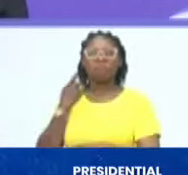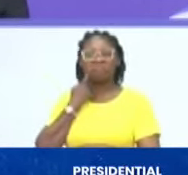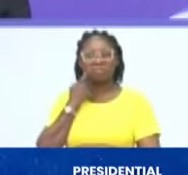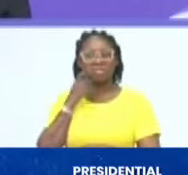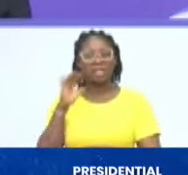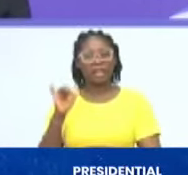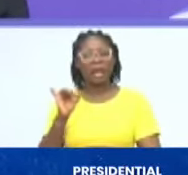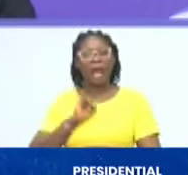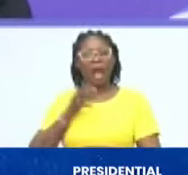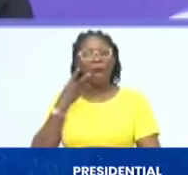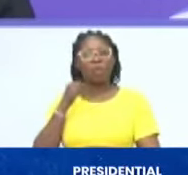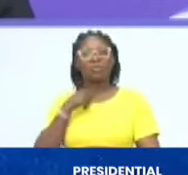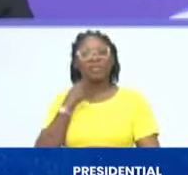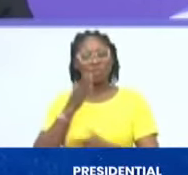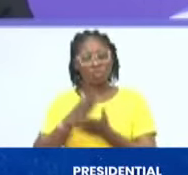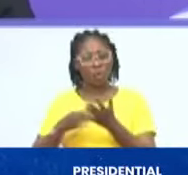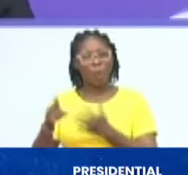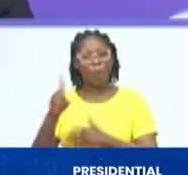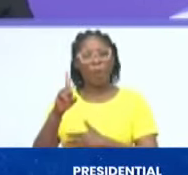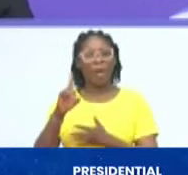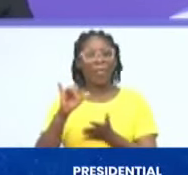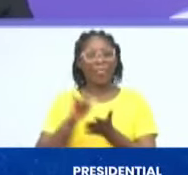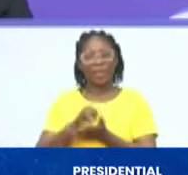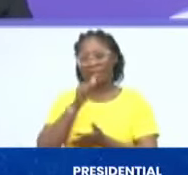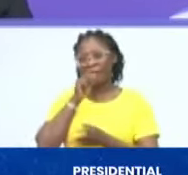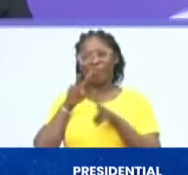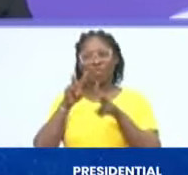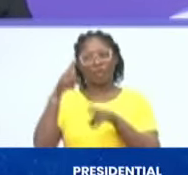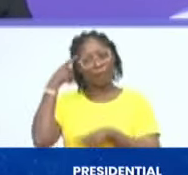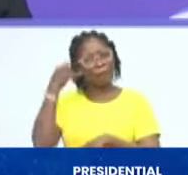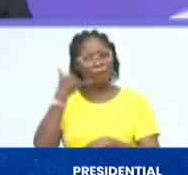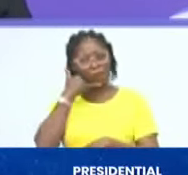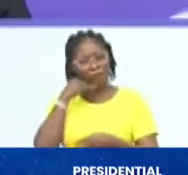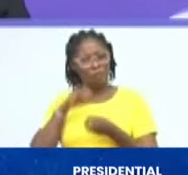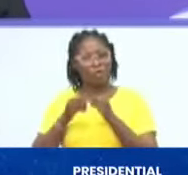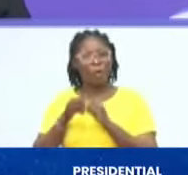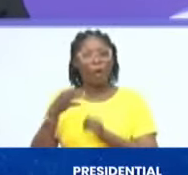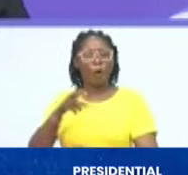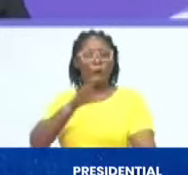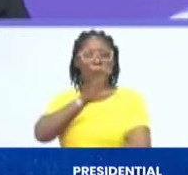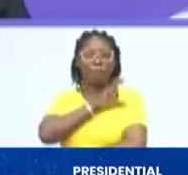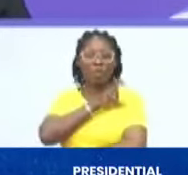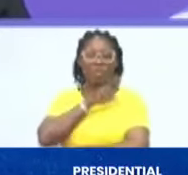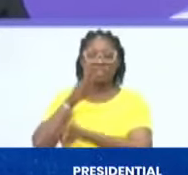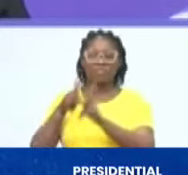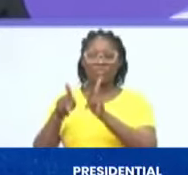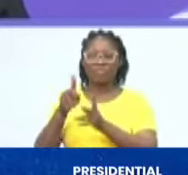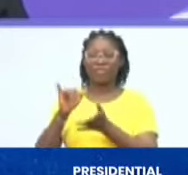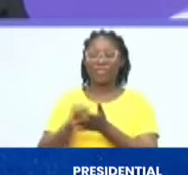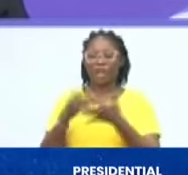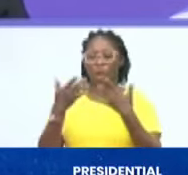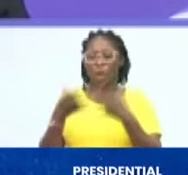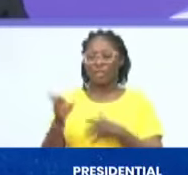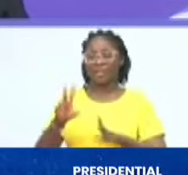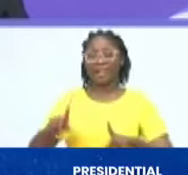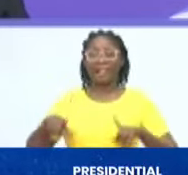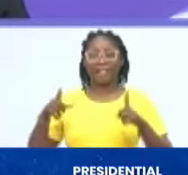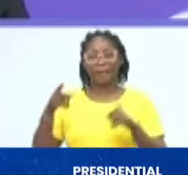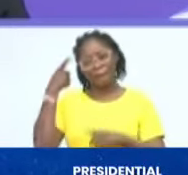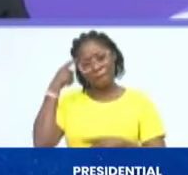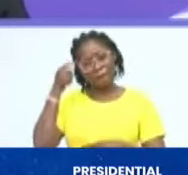recently I was telling somebody that I'm looking for phone numbers of police people that lost their lives so I can